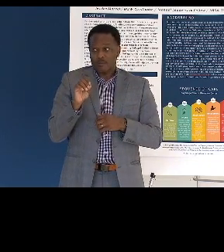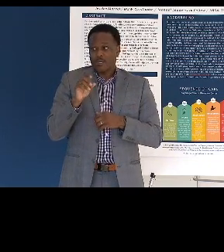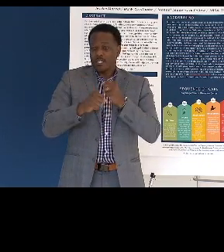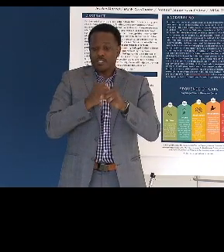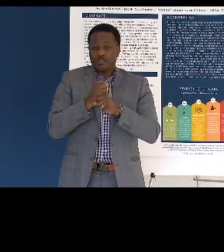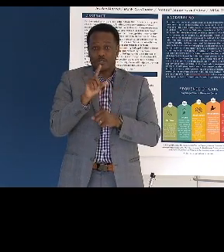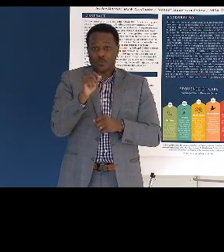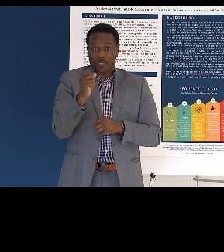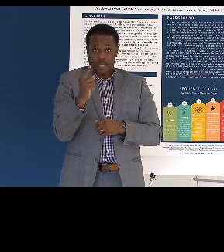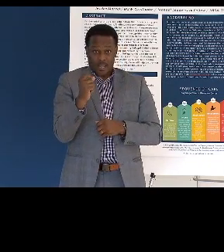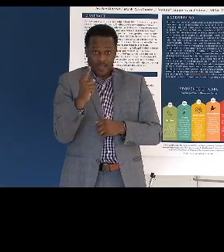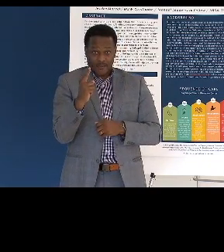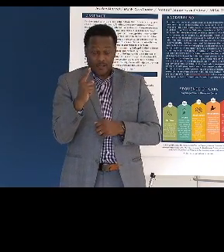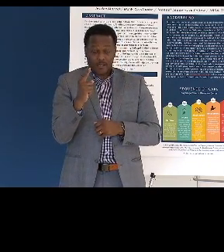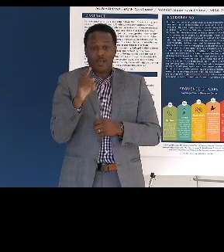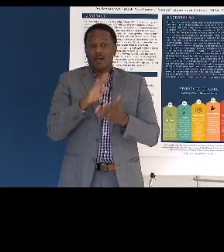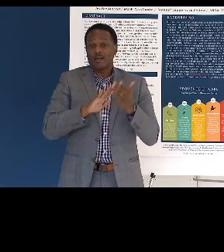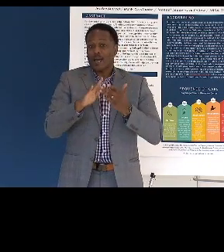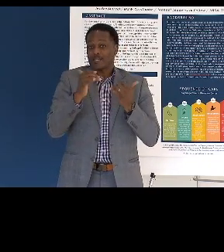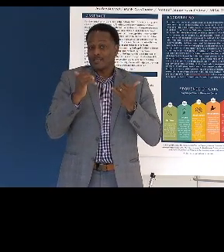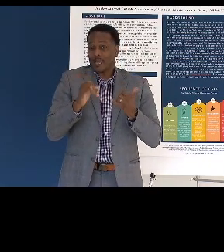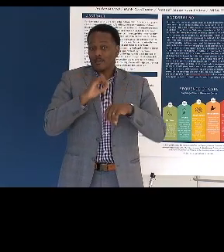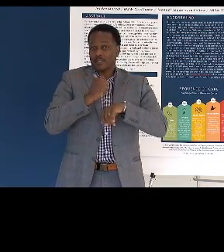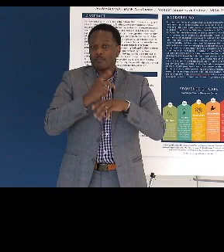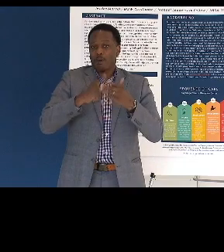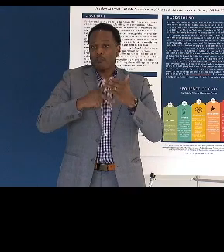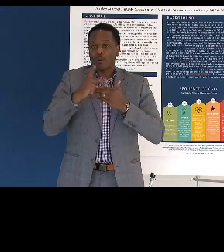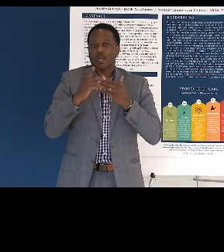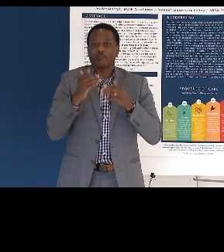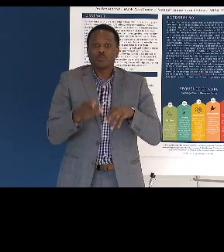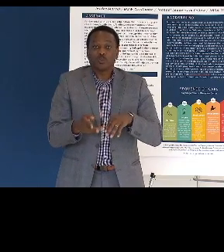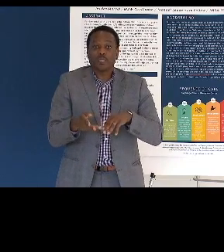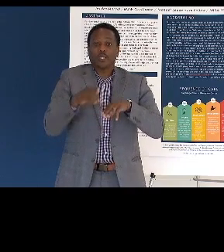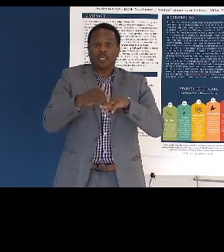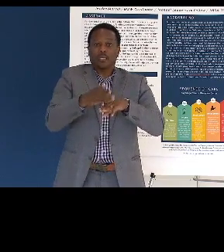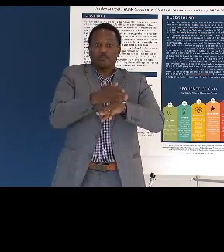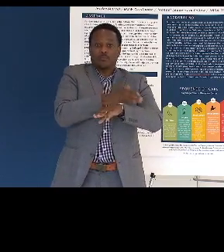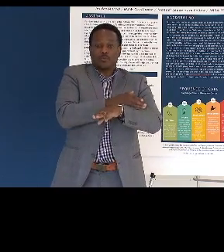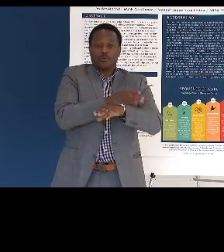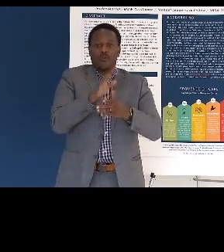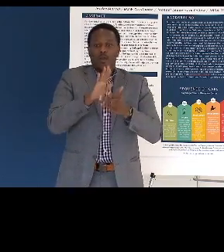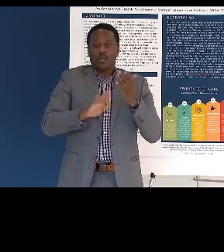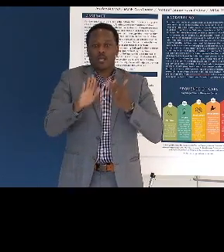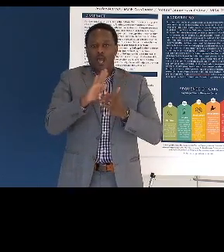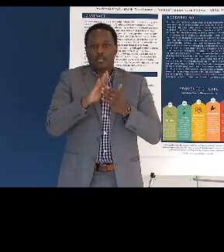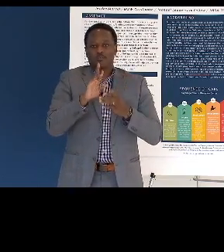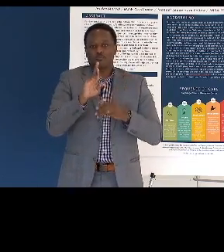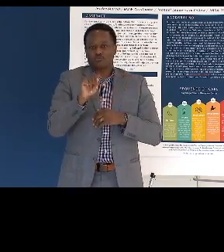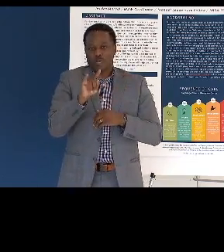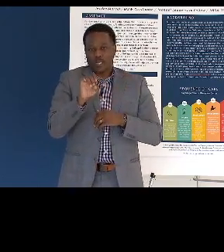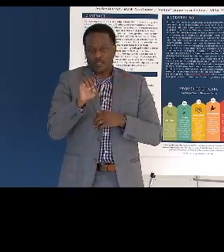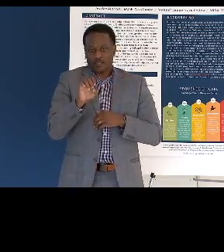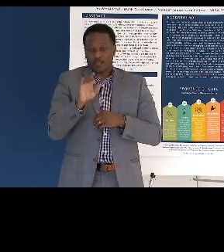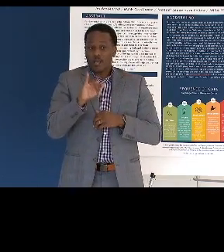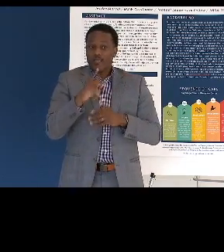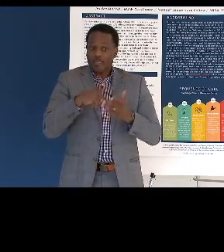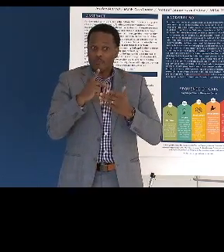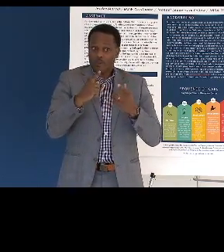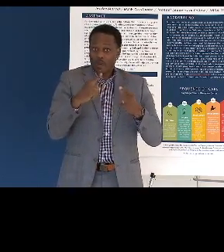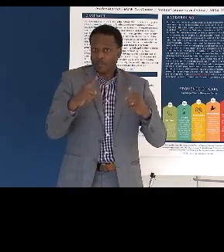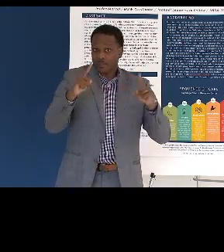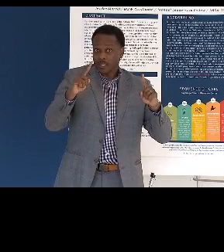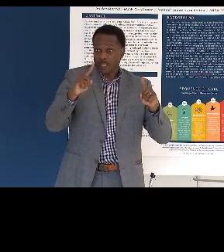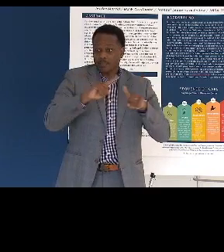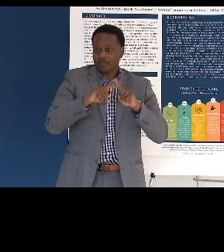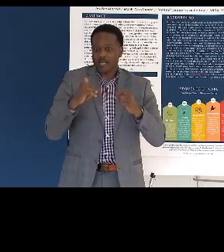2011, College Now developed a mentorship program to improve college completion rates. Despite the program's success, College Now would like to see more